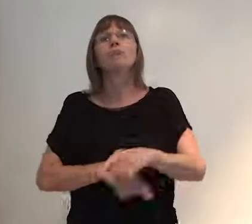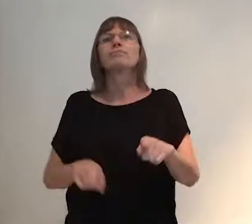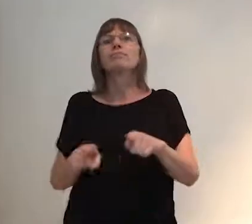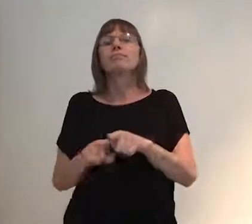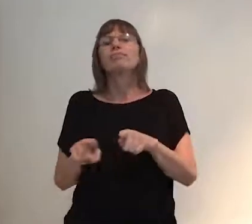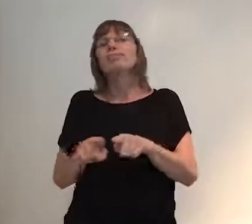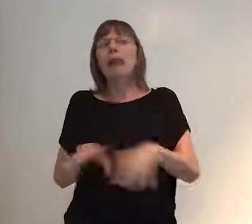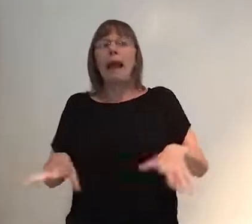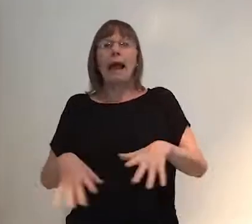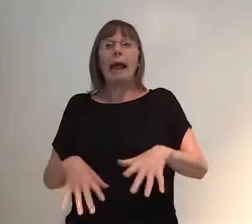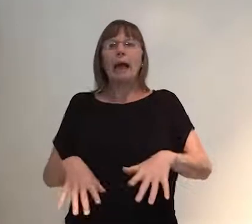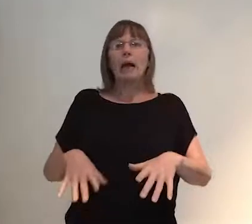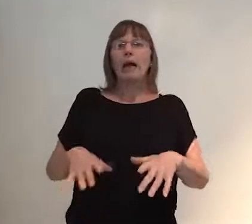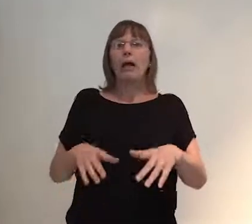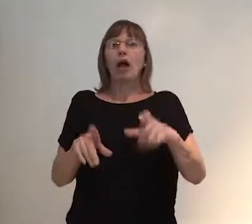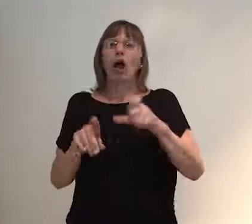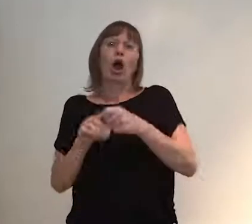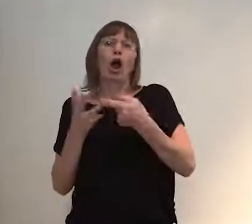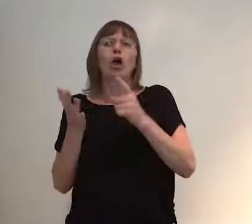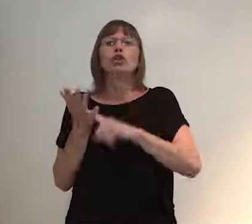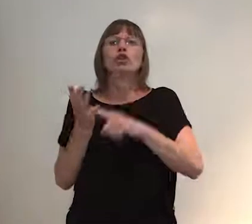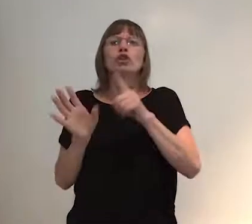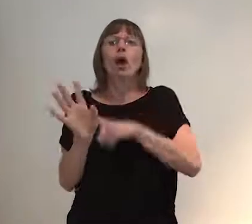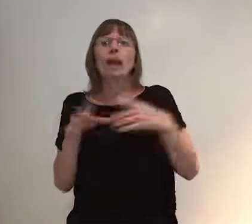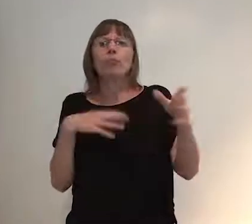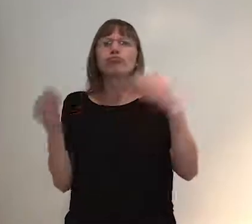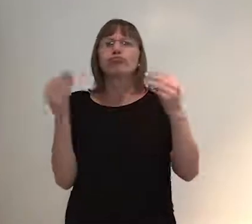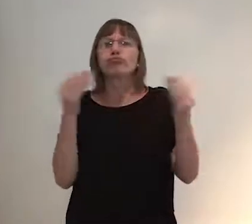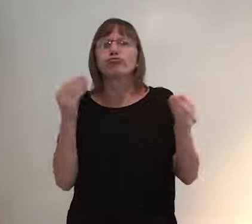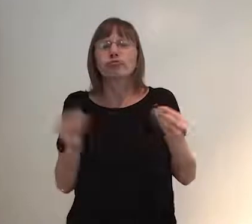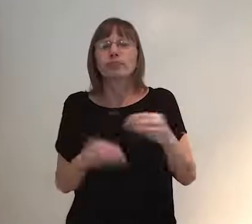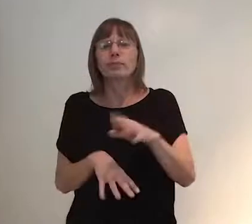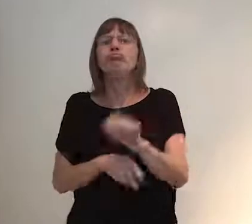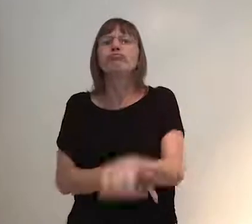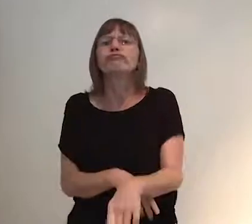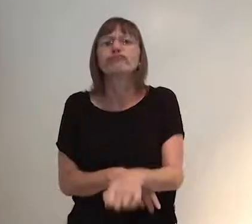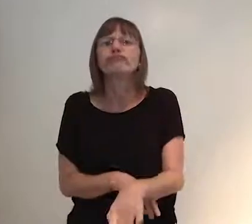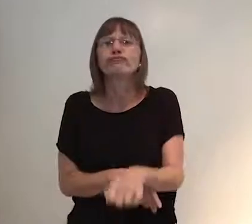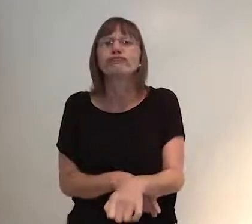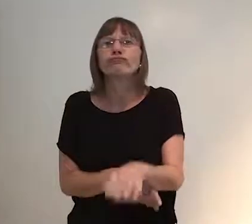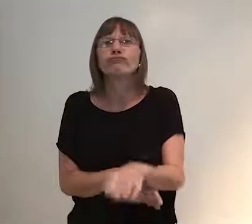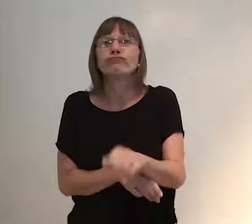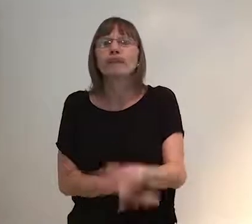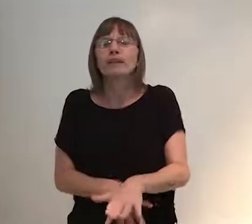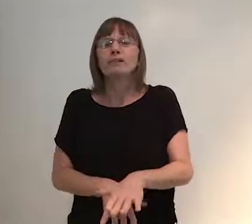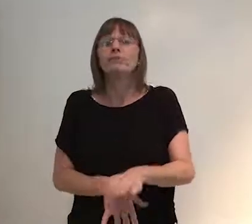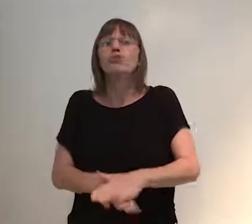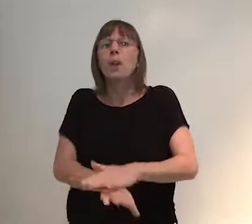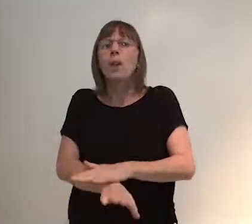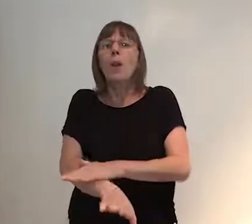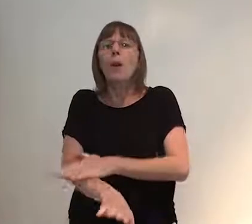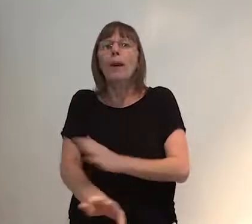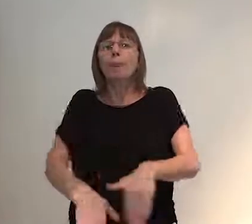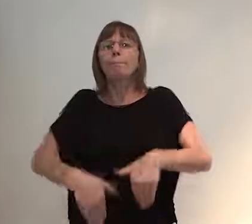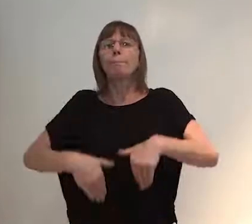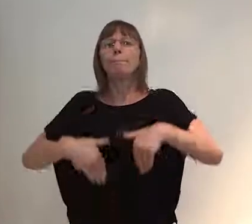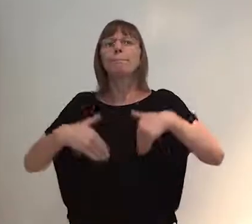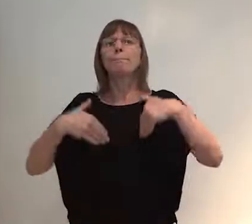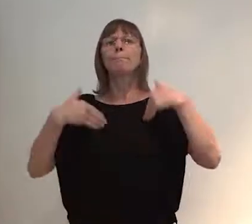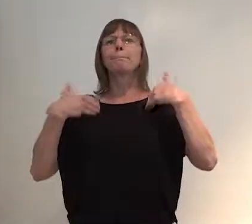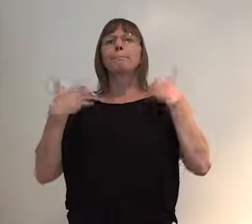then just like a rag doll, we're gently, gently, gently coming up slowly, slowly, slowly to our